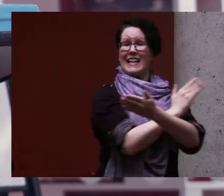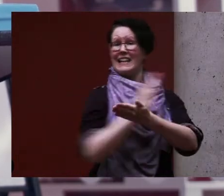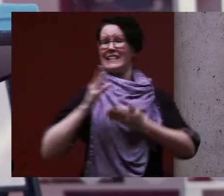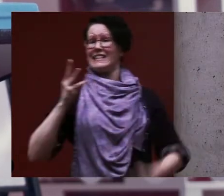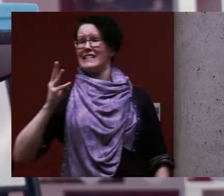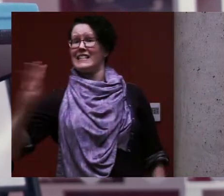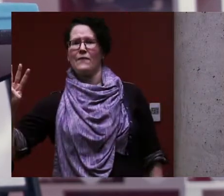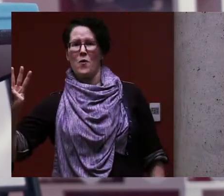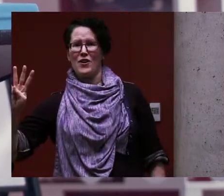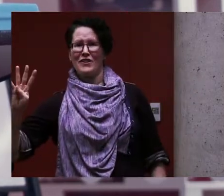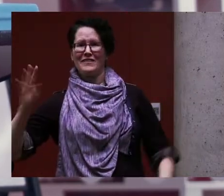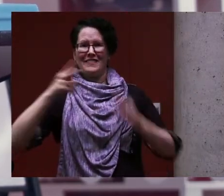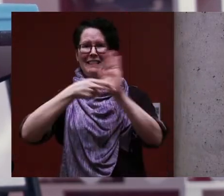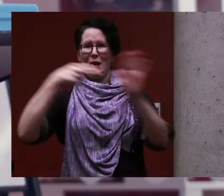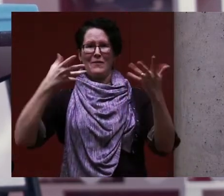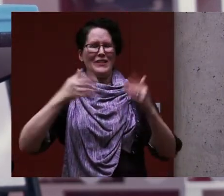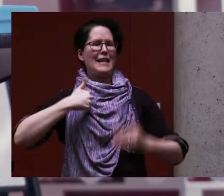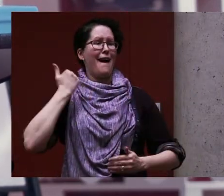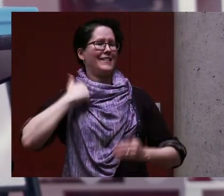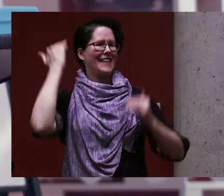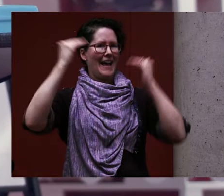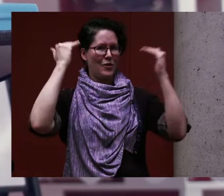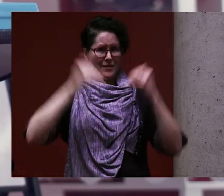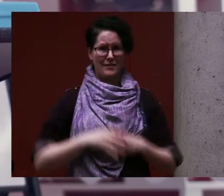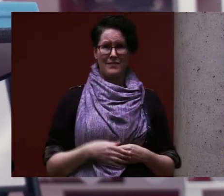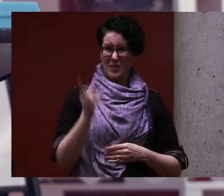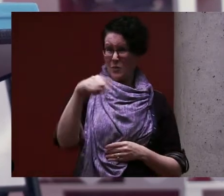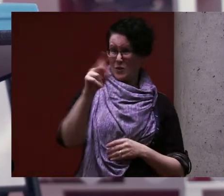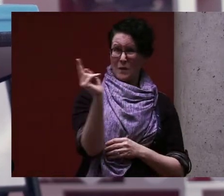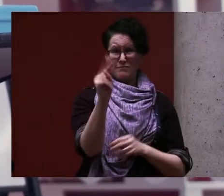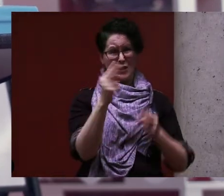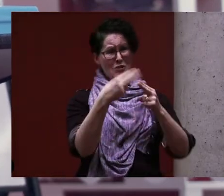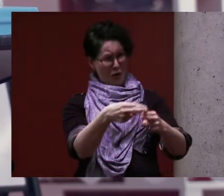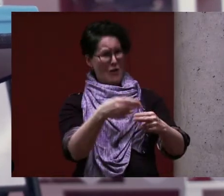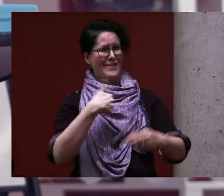64. I don't know what you consider young adults. Young